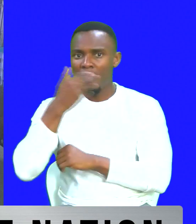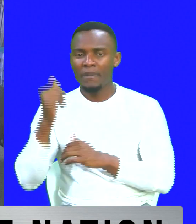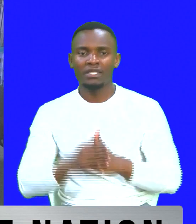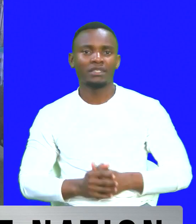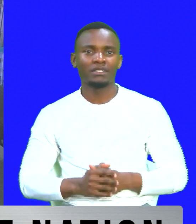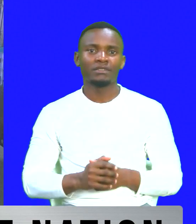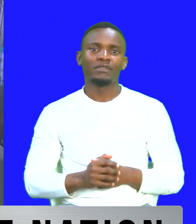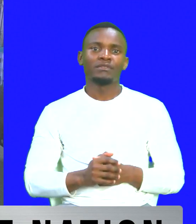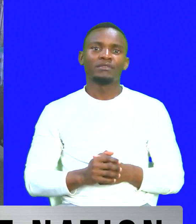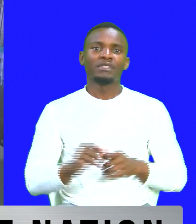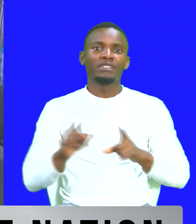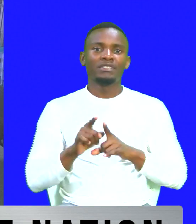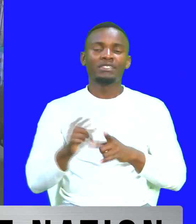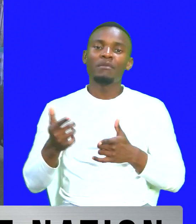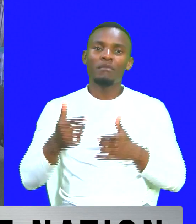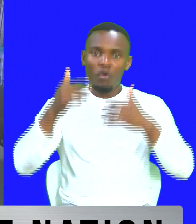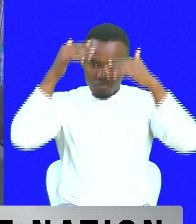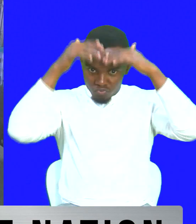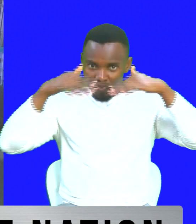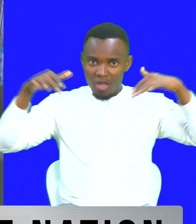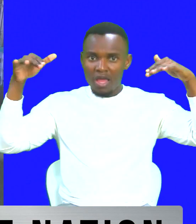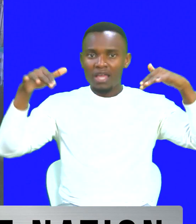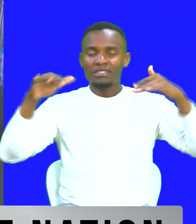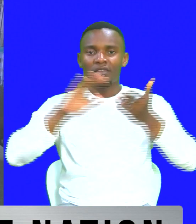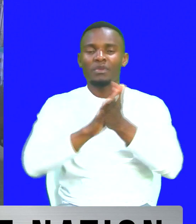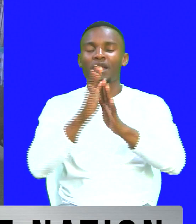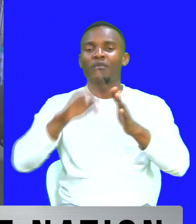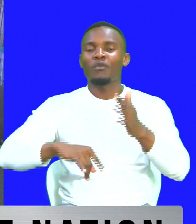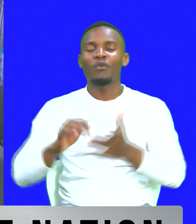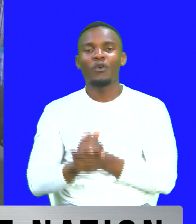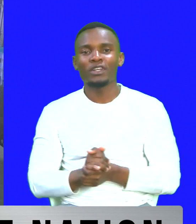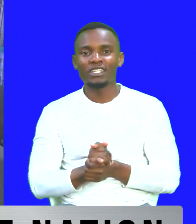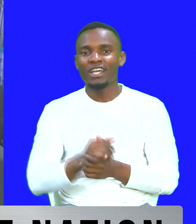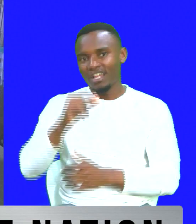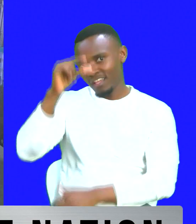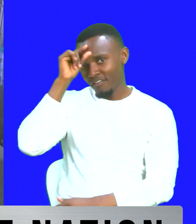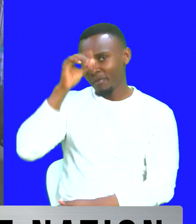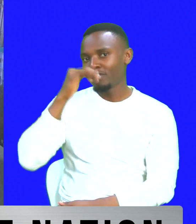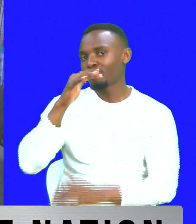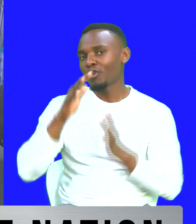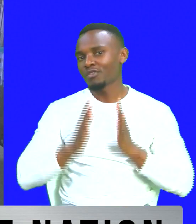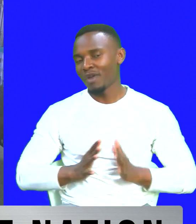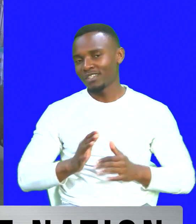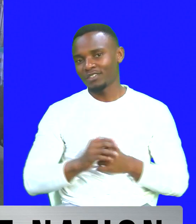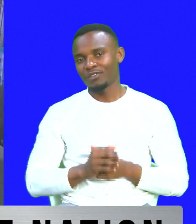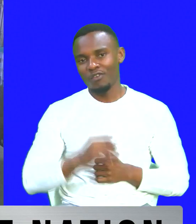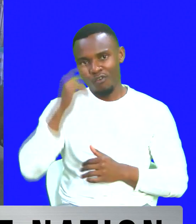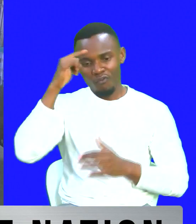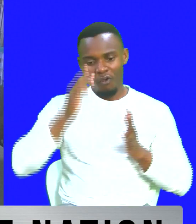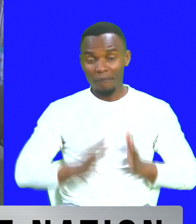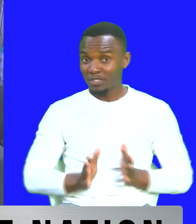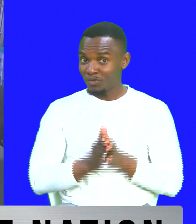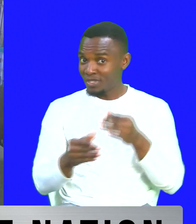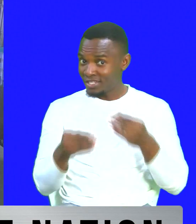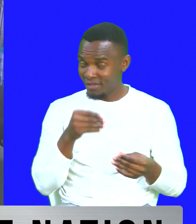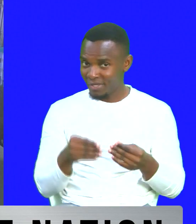Isaac Moura, PWD, government spokesman. Yeah. Accolades. Yes. That's a good PWD. For a PWD.